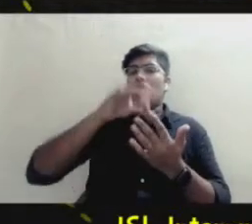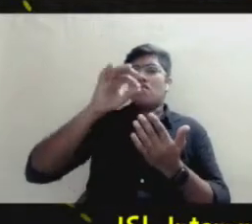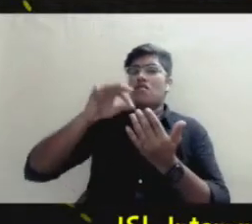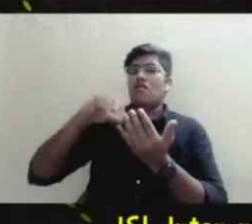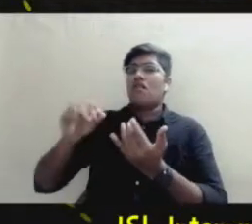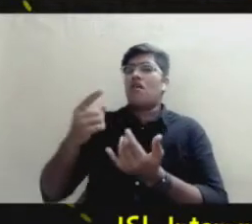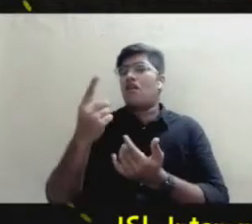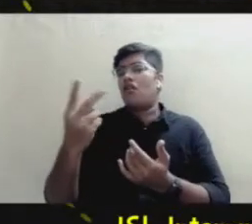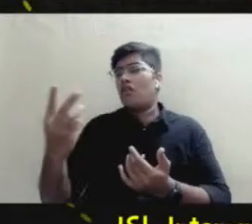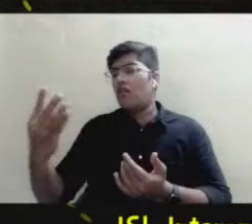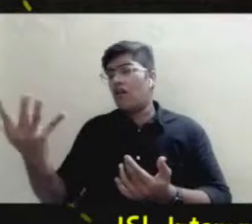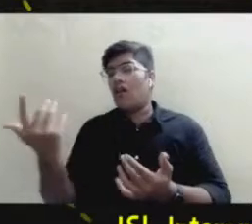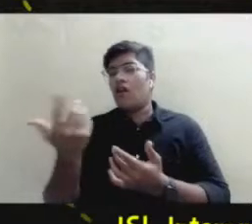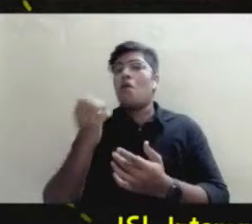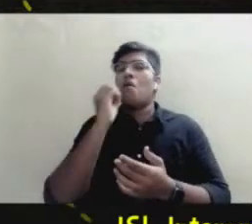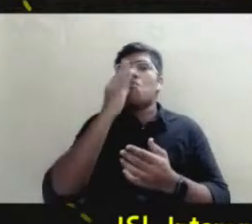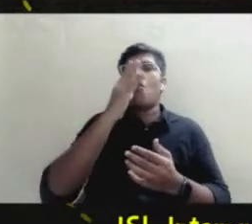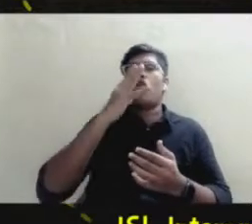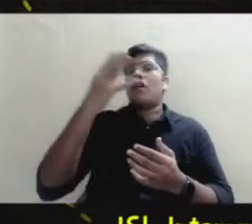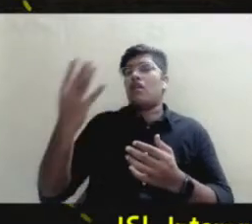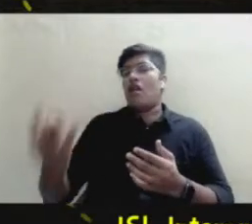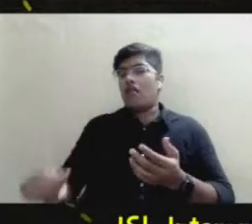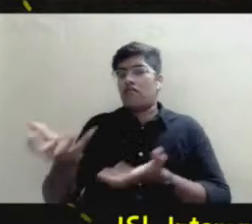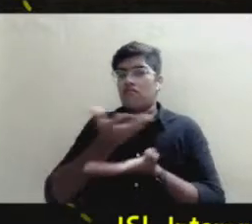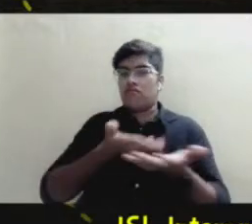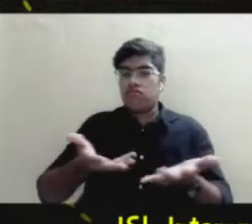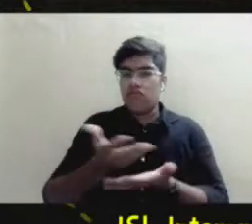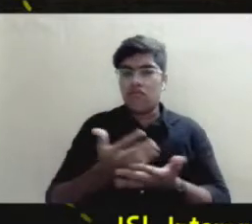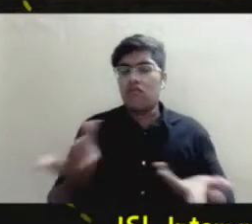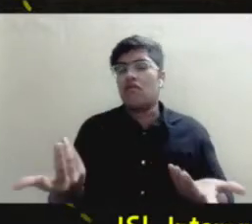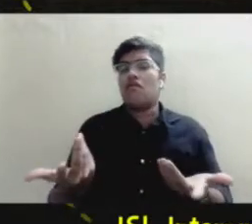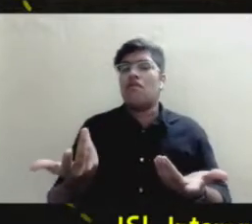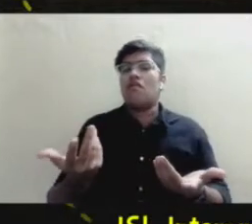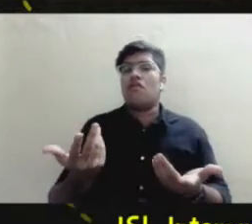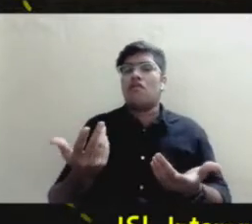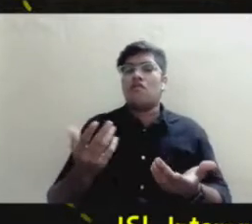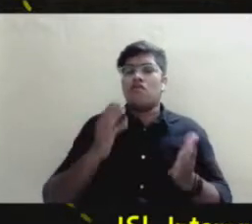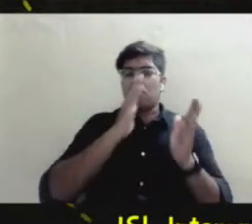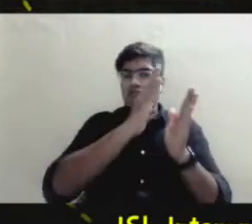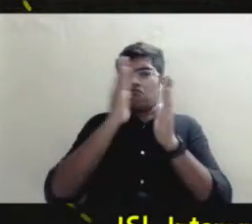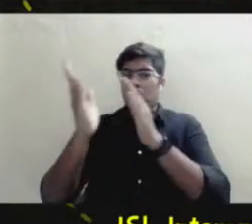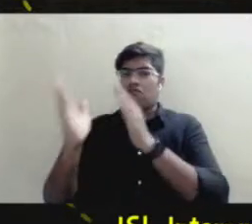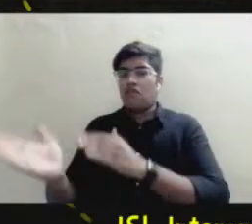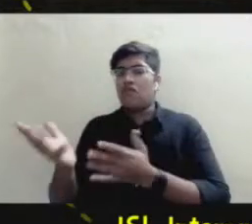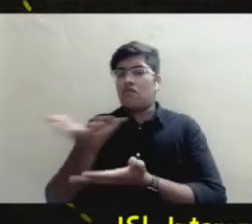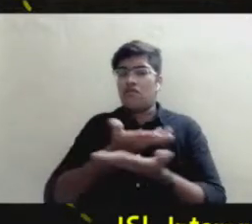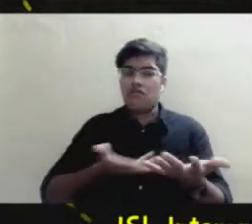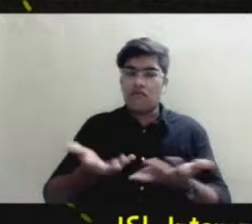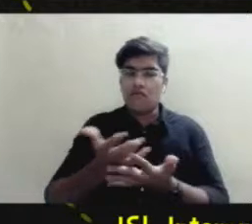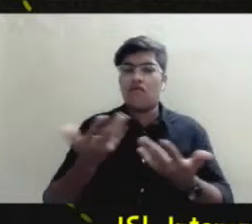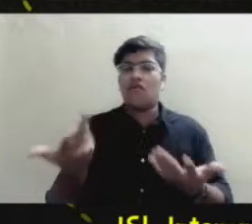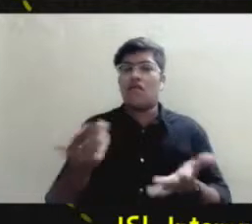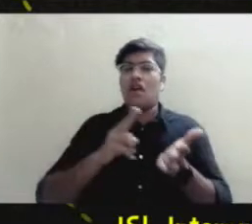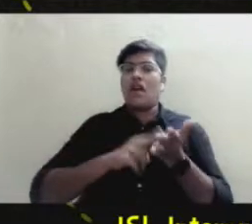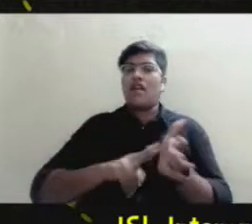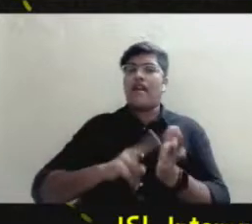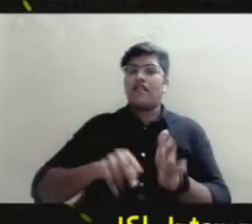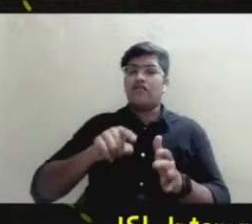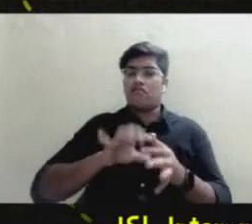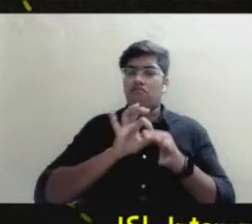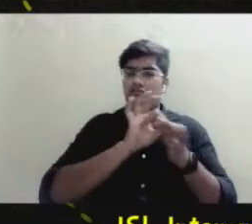the day and night, which talks about the seasons, and this connect with nature, this connect